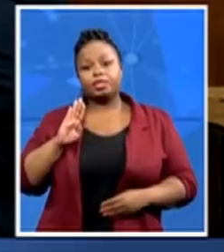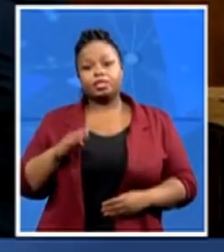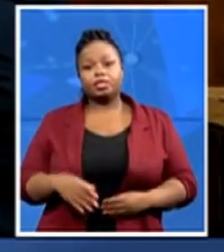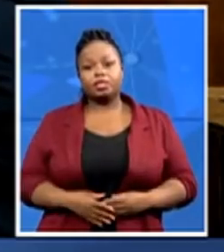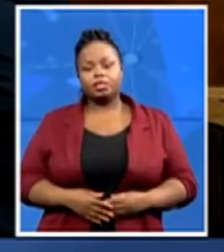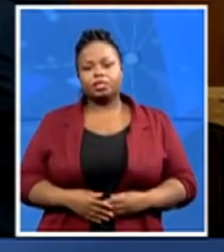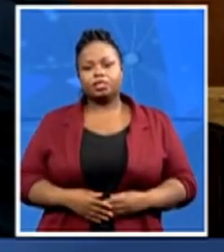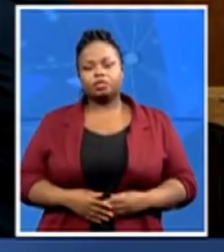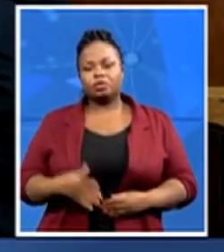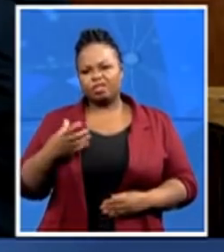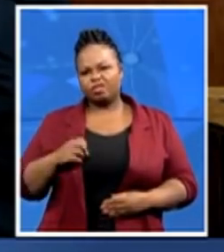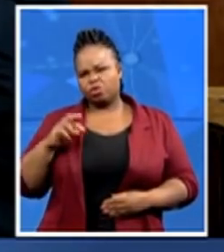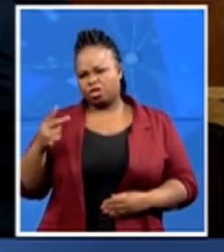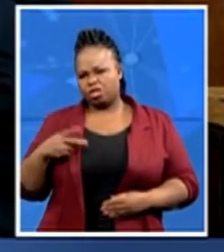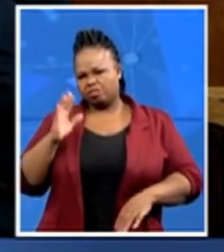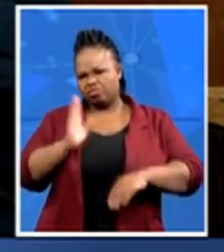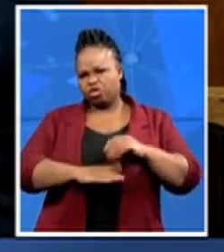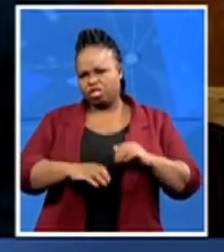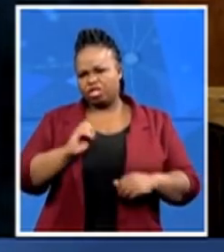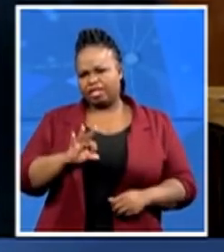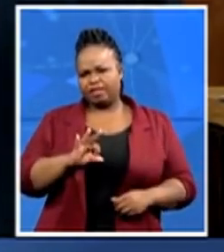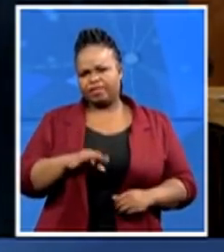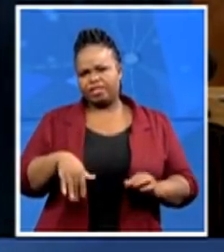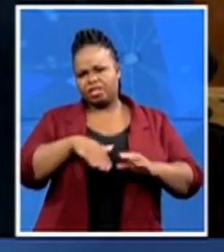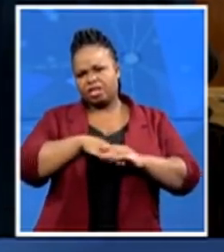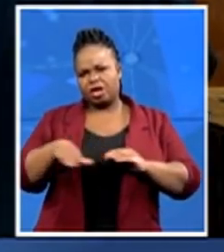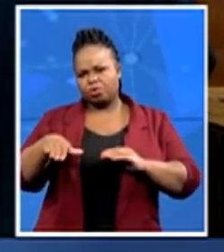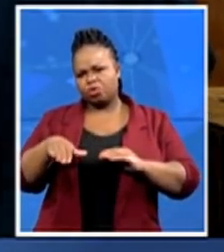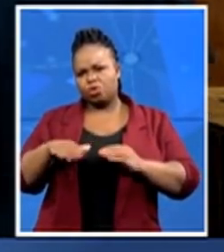on parole. That's not applicable here.